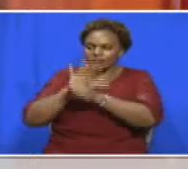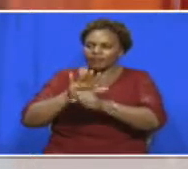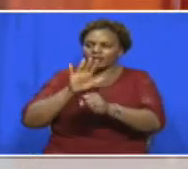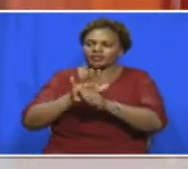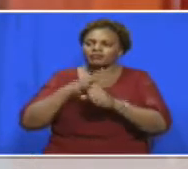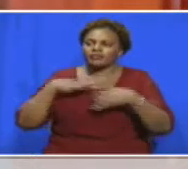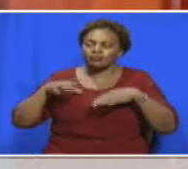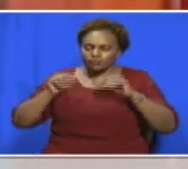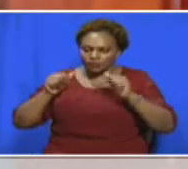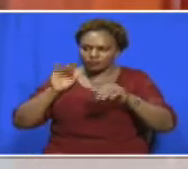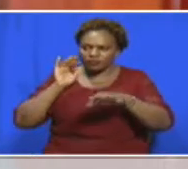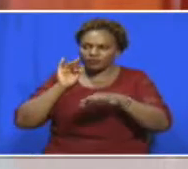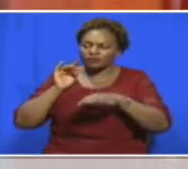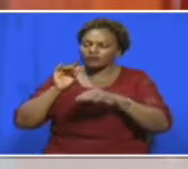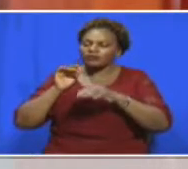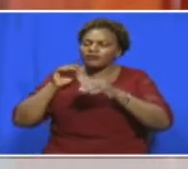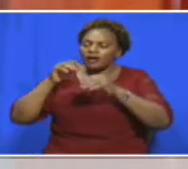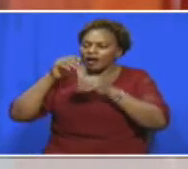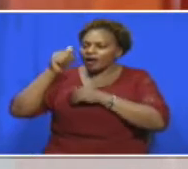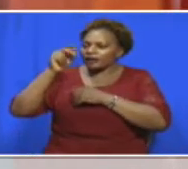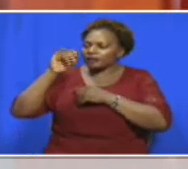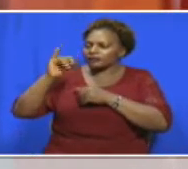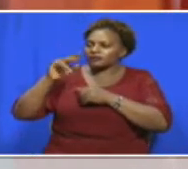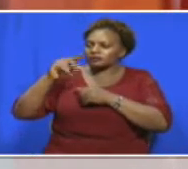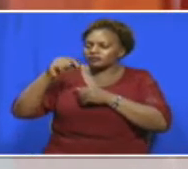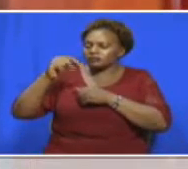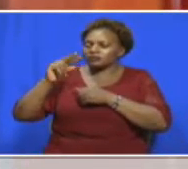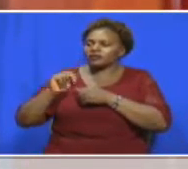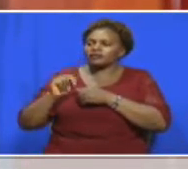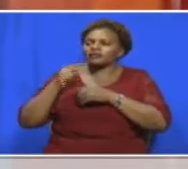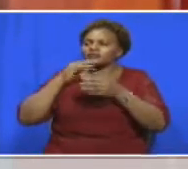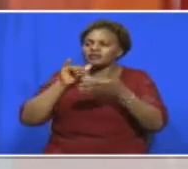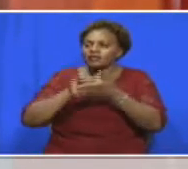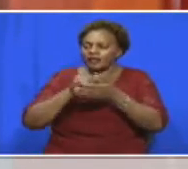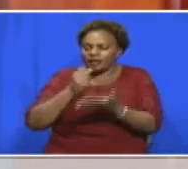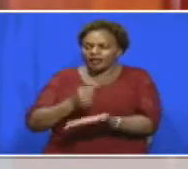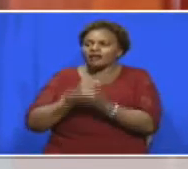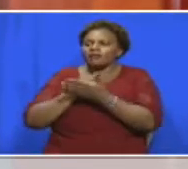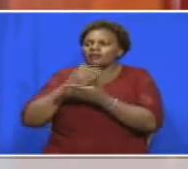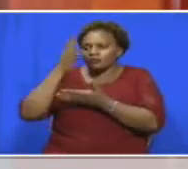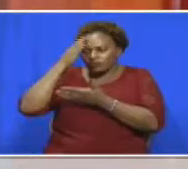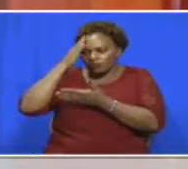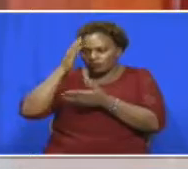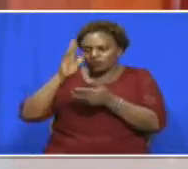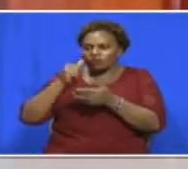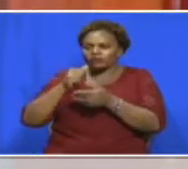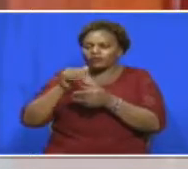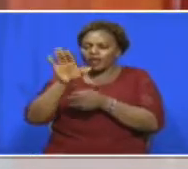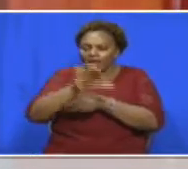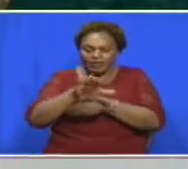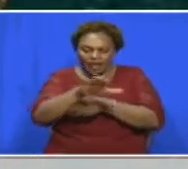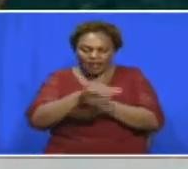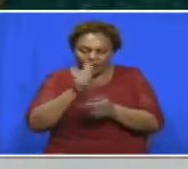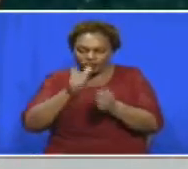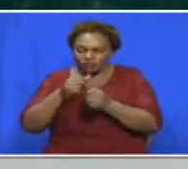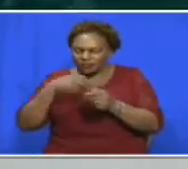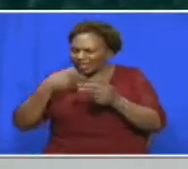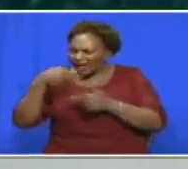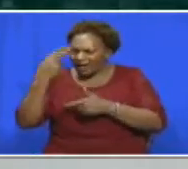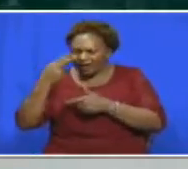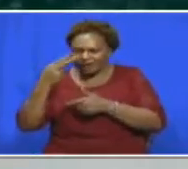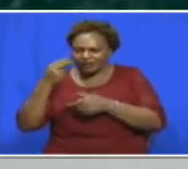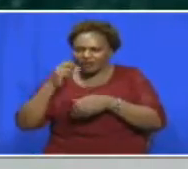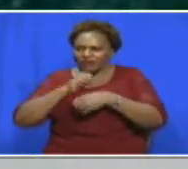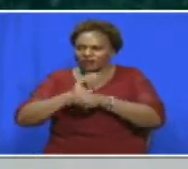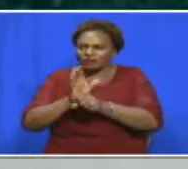number of people. So antigen test can actually help us to identify what we are calling hotspots for